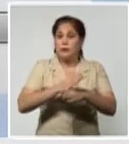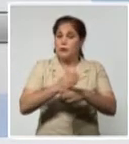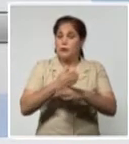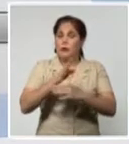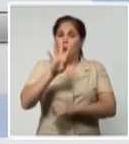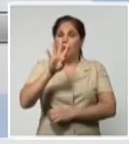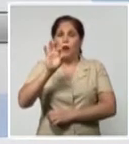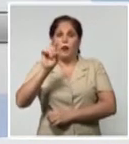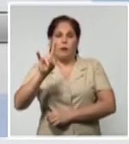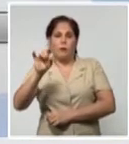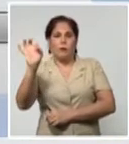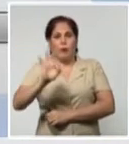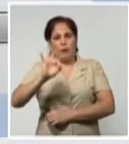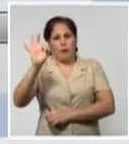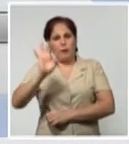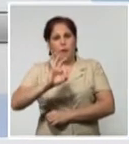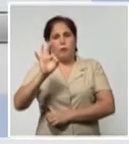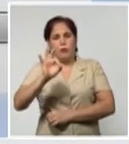representing